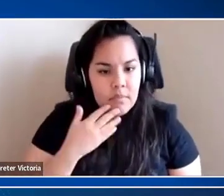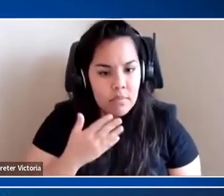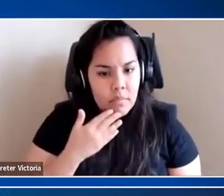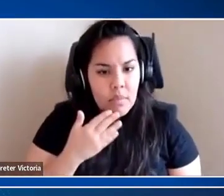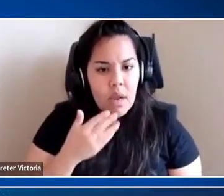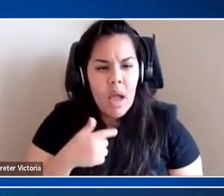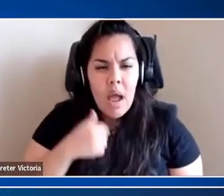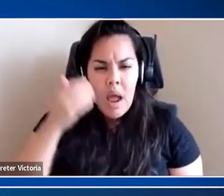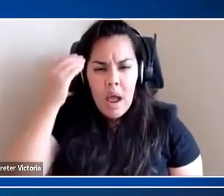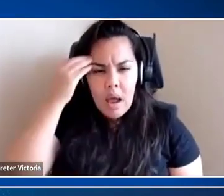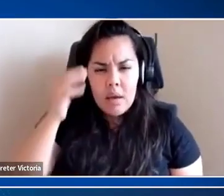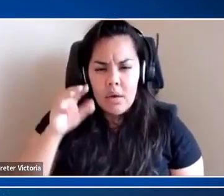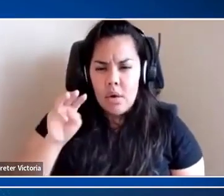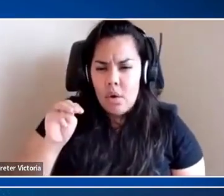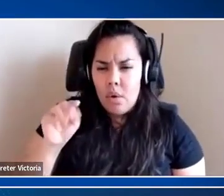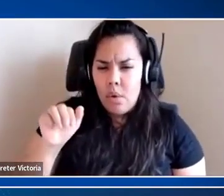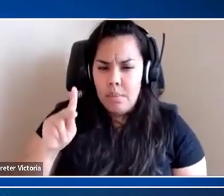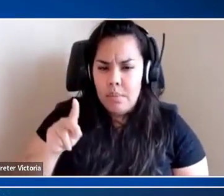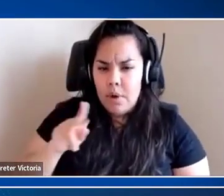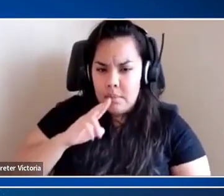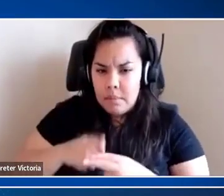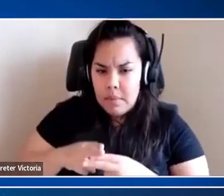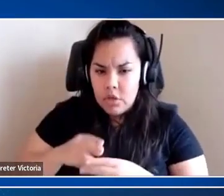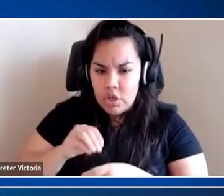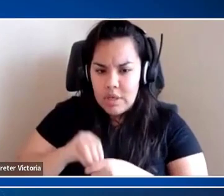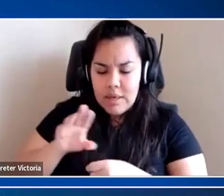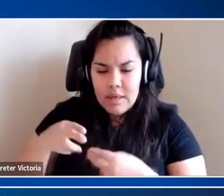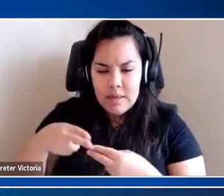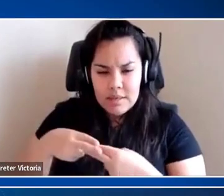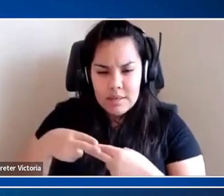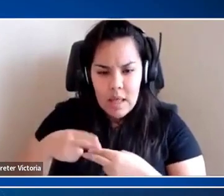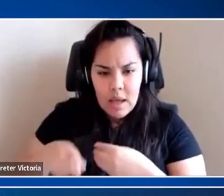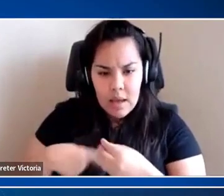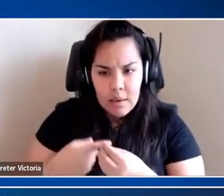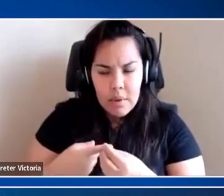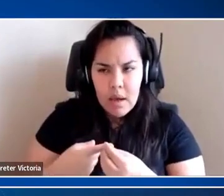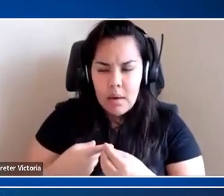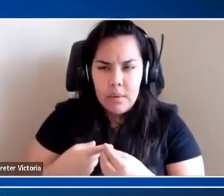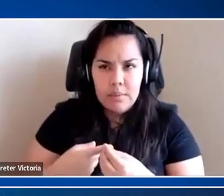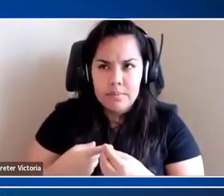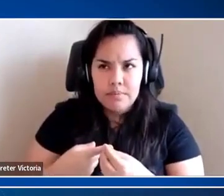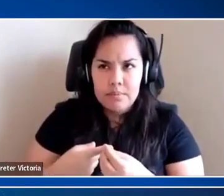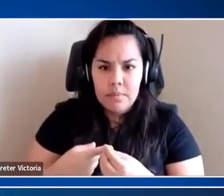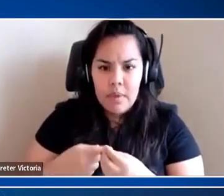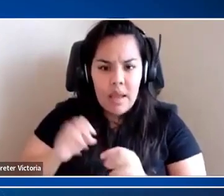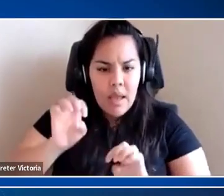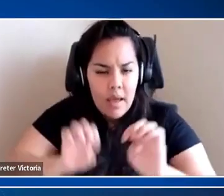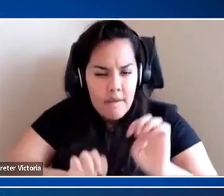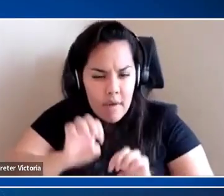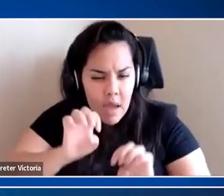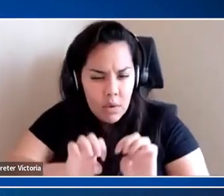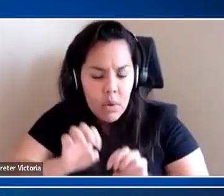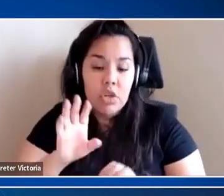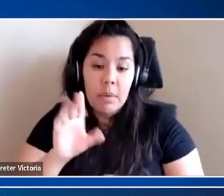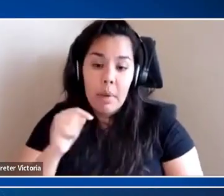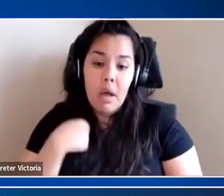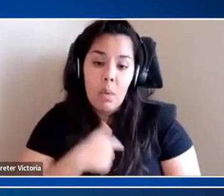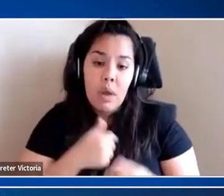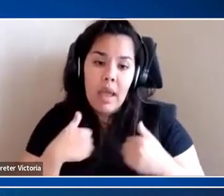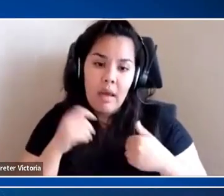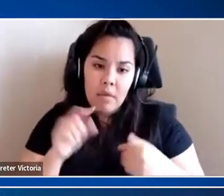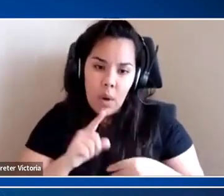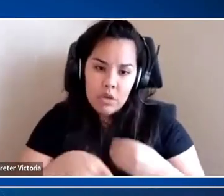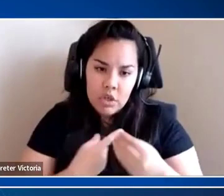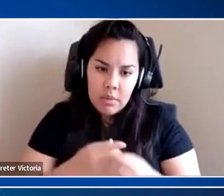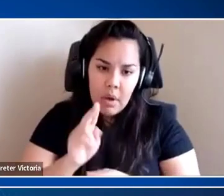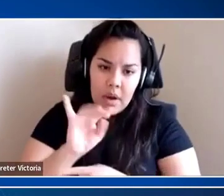I know Mark mentioned in his slide some information about evaluation, but we do have a question here about how